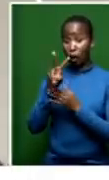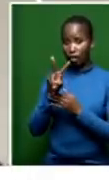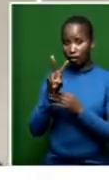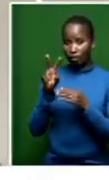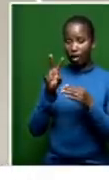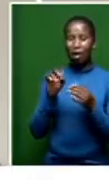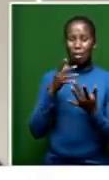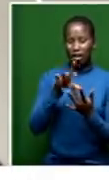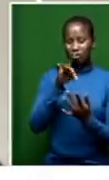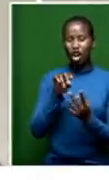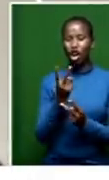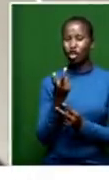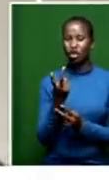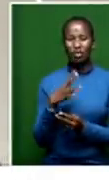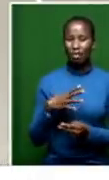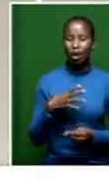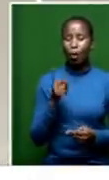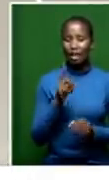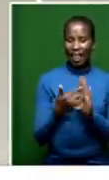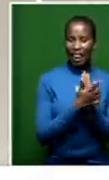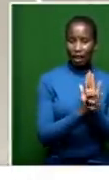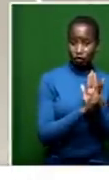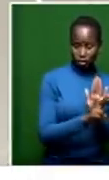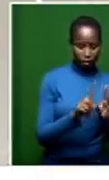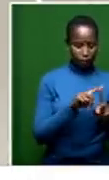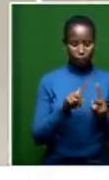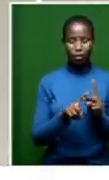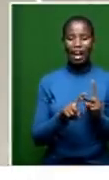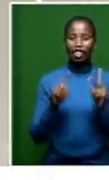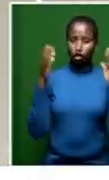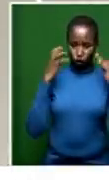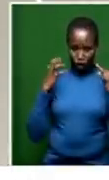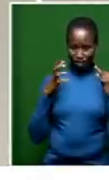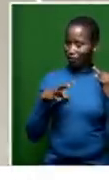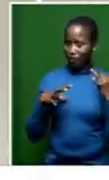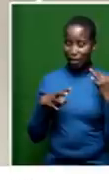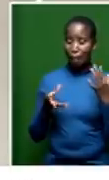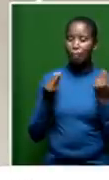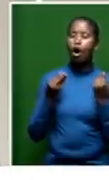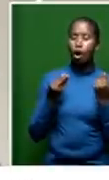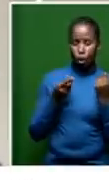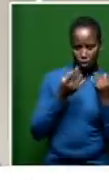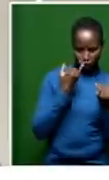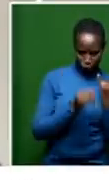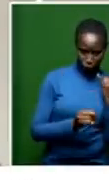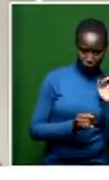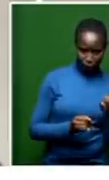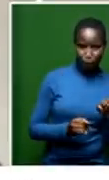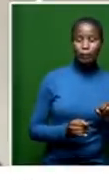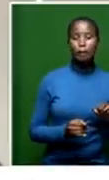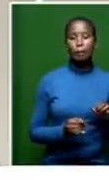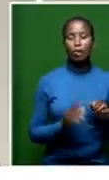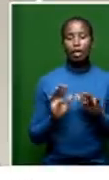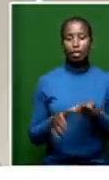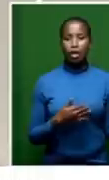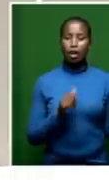in 2, the legal representative and as well as the issue of the judge. We now, when we